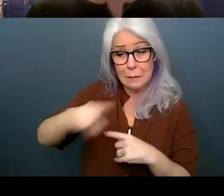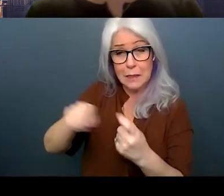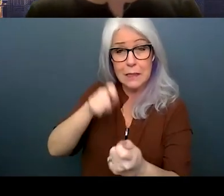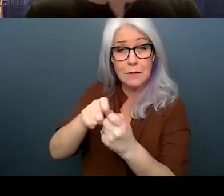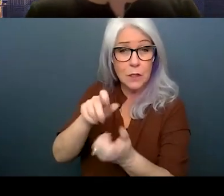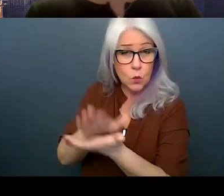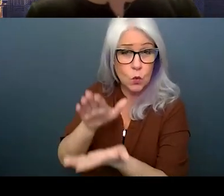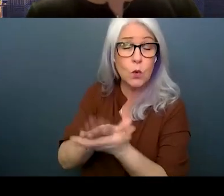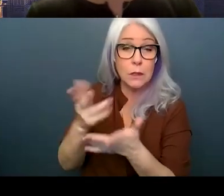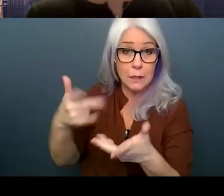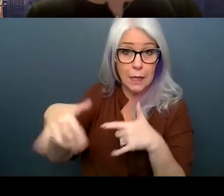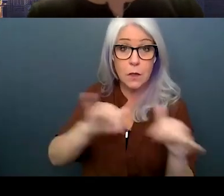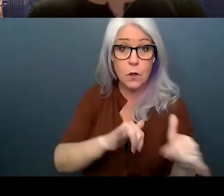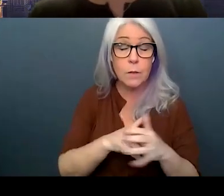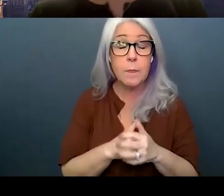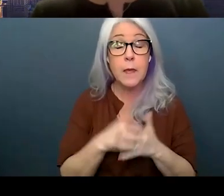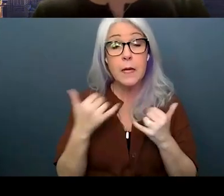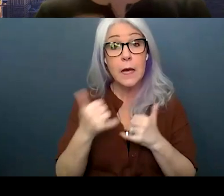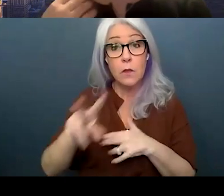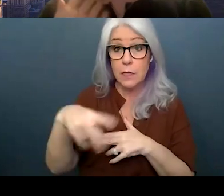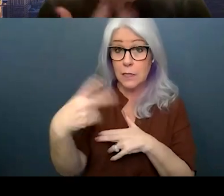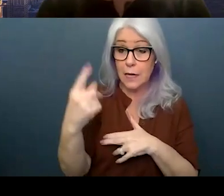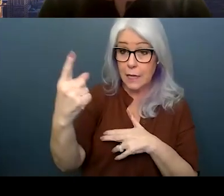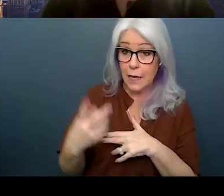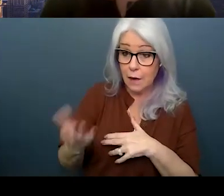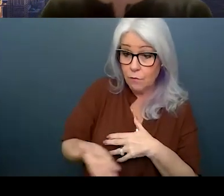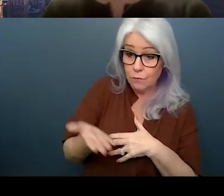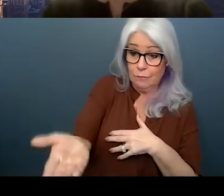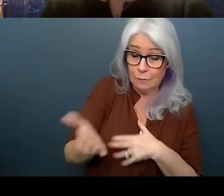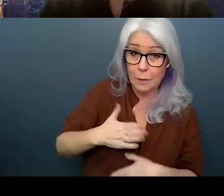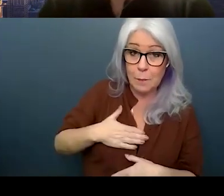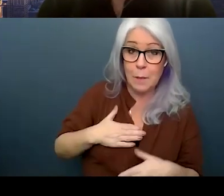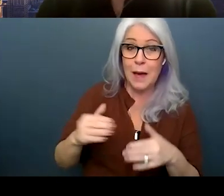I'm going to turn the second half of the webinar over to now my colleague,